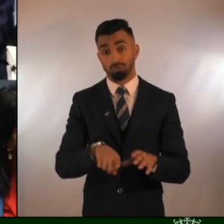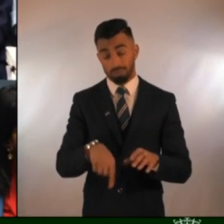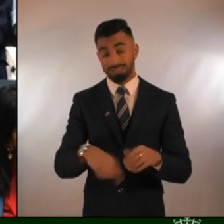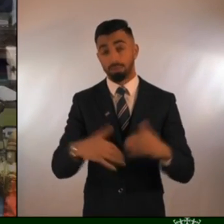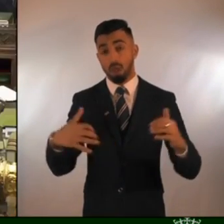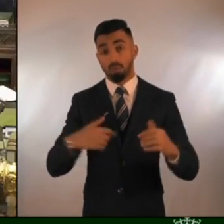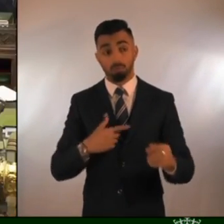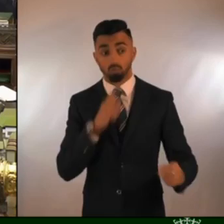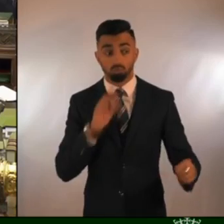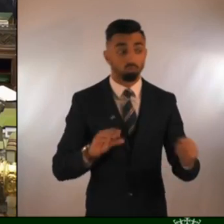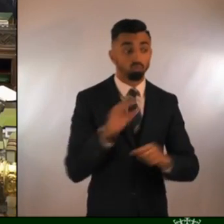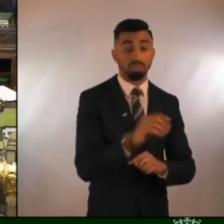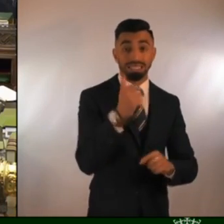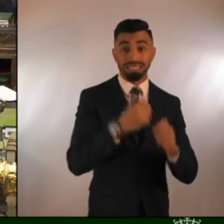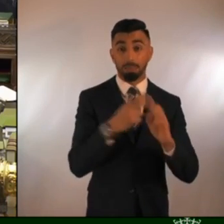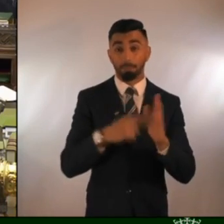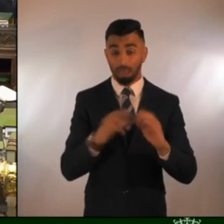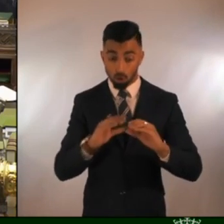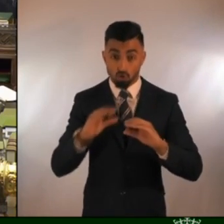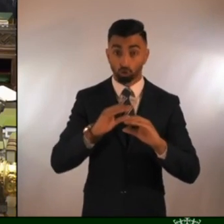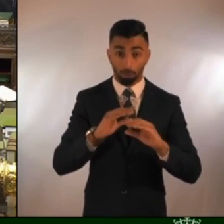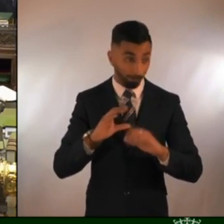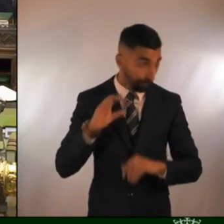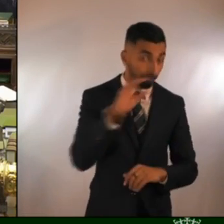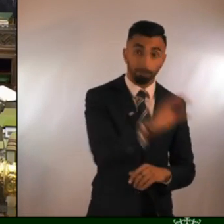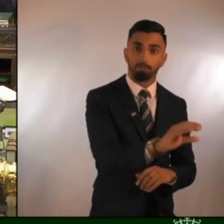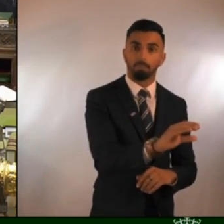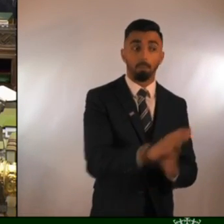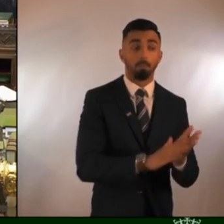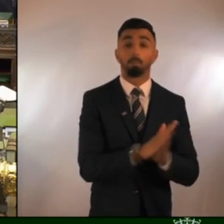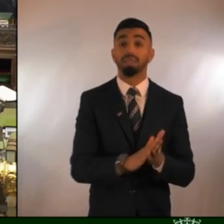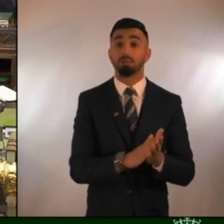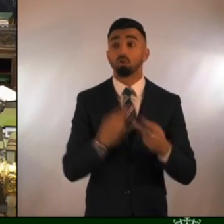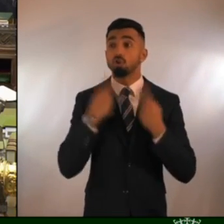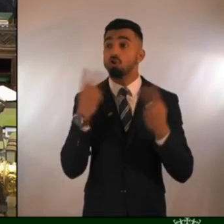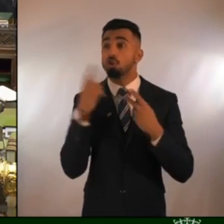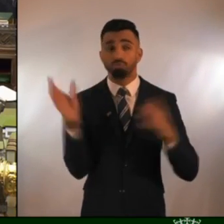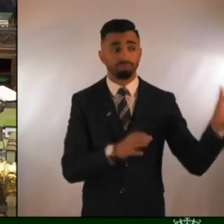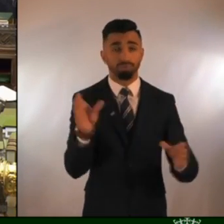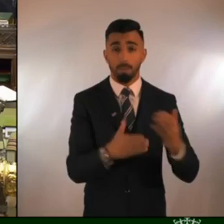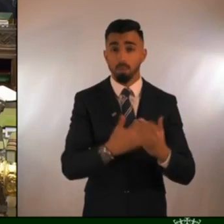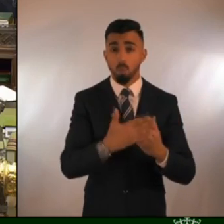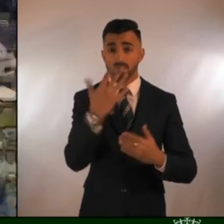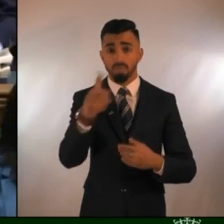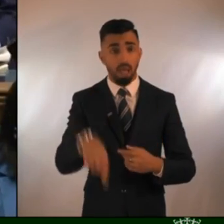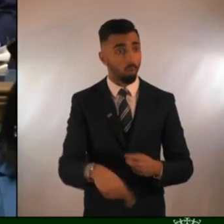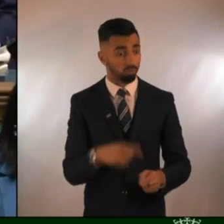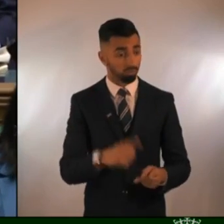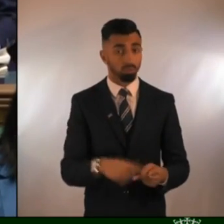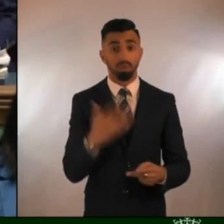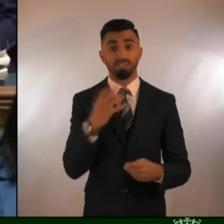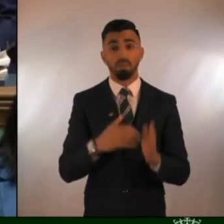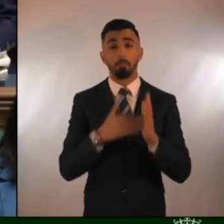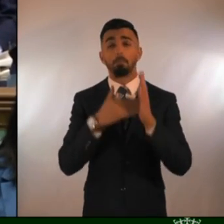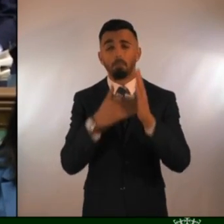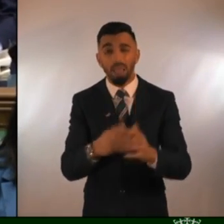the NHS. That new money will deliver 50,000 more nurses, 50 million more GP surgery appointments,